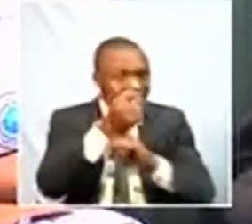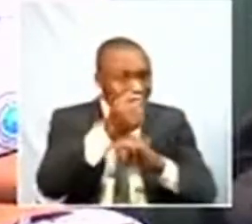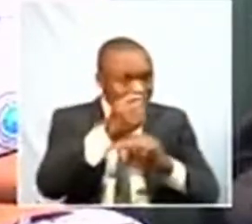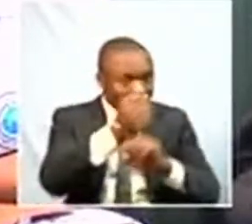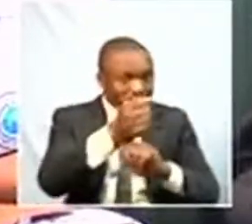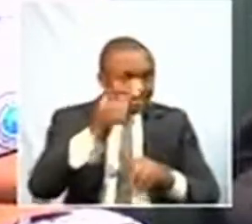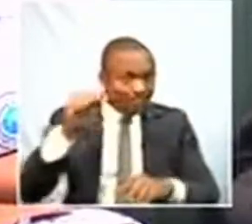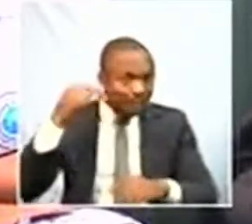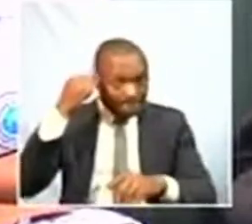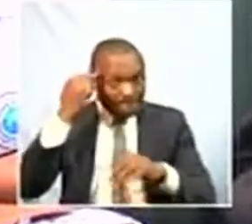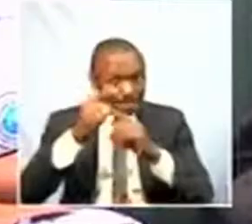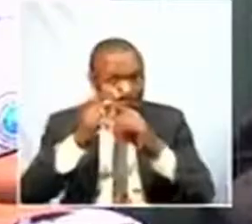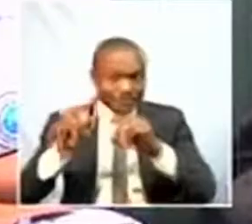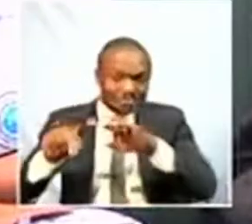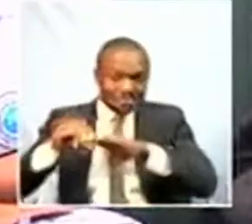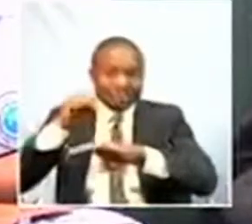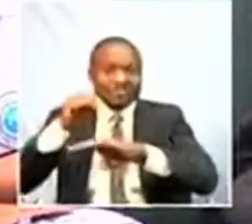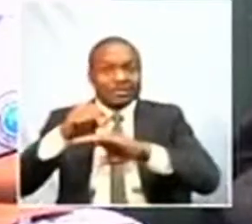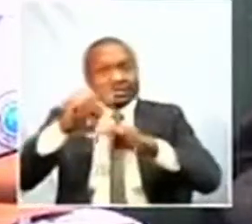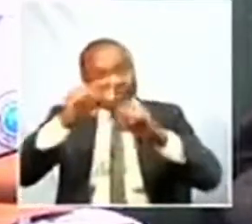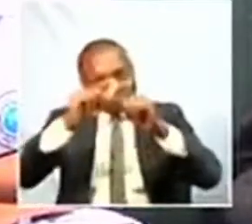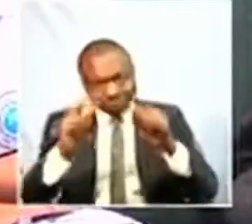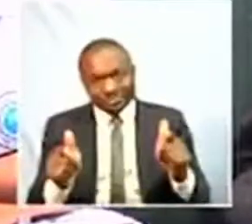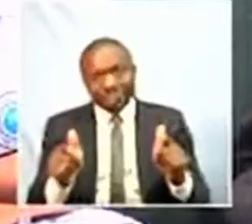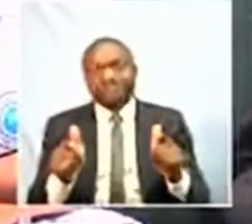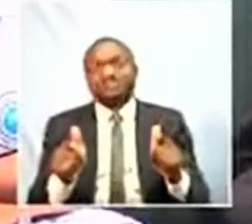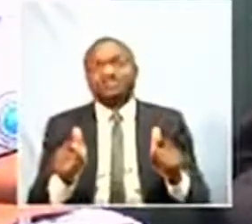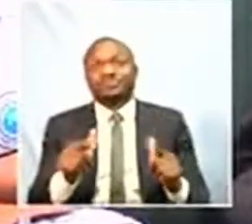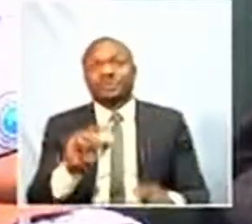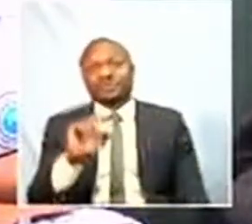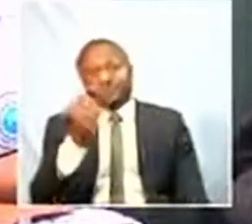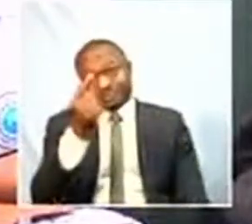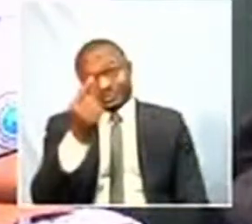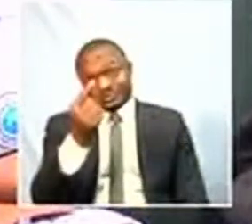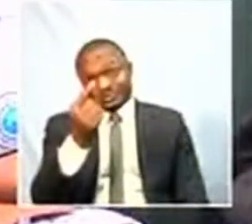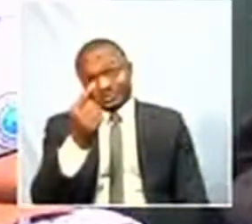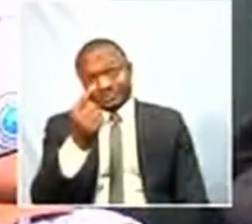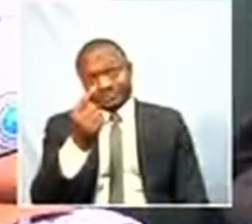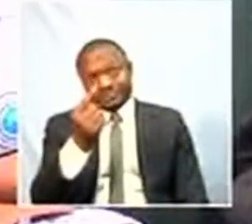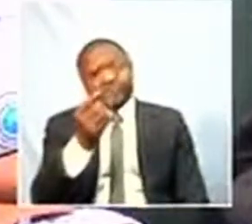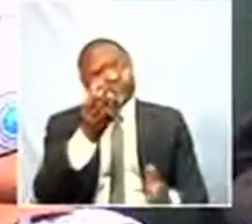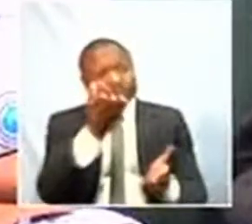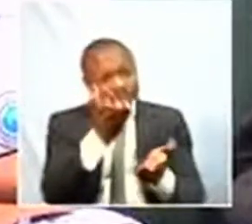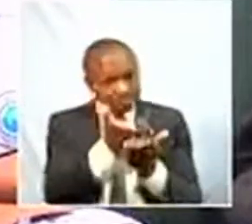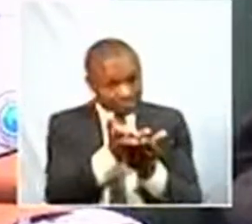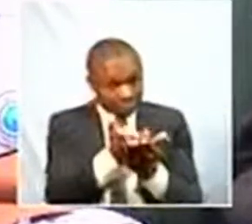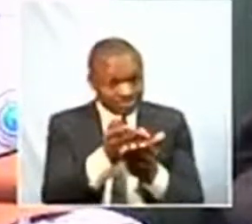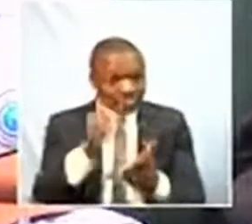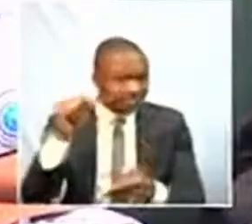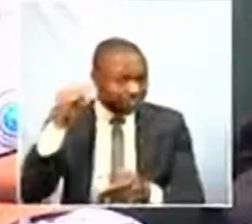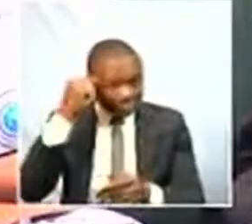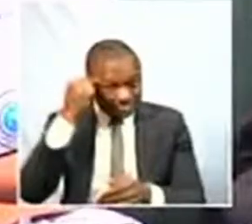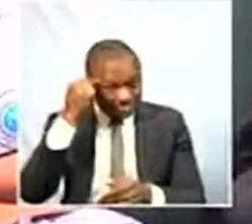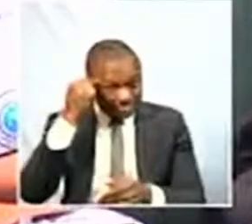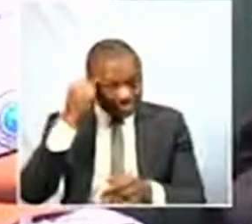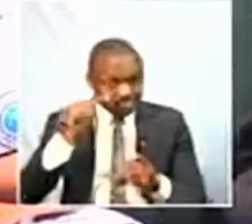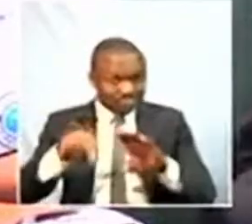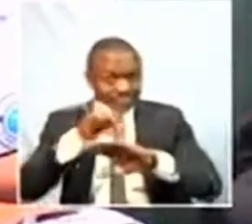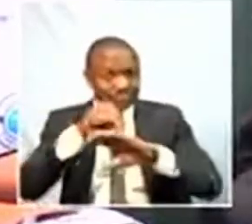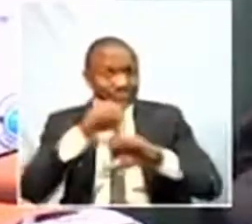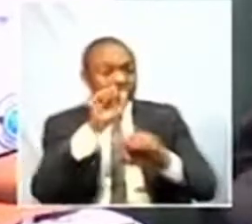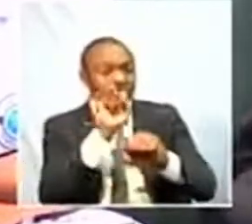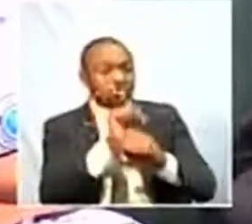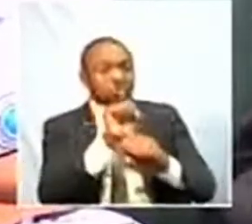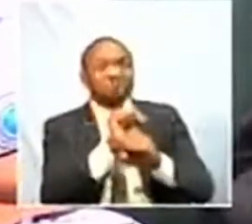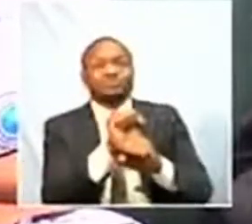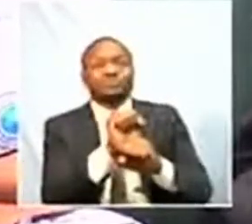government, but for the nation at large. First of all, I would like to urge the government and the nation to work in